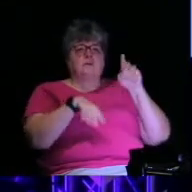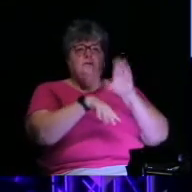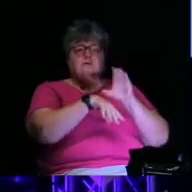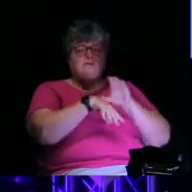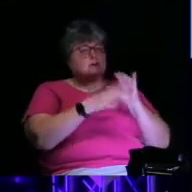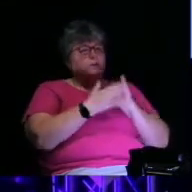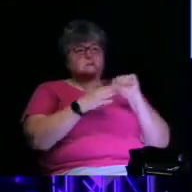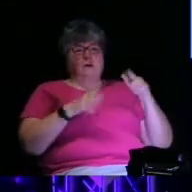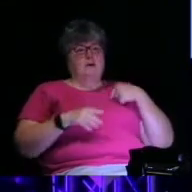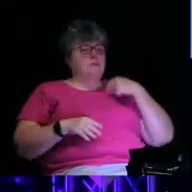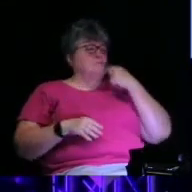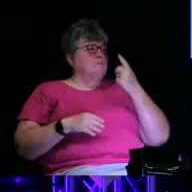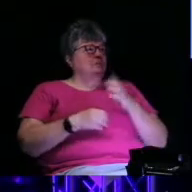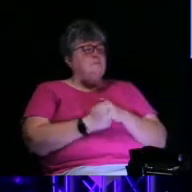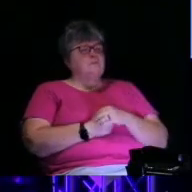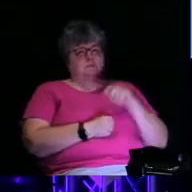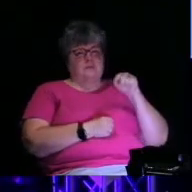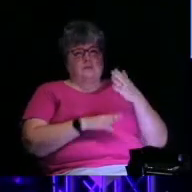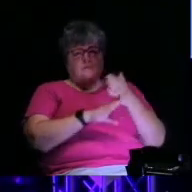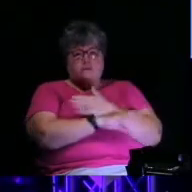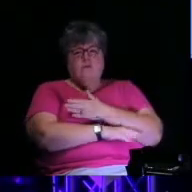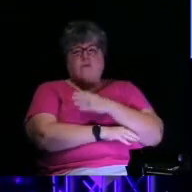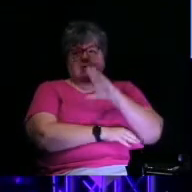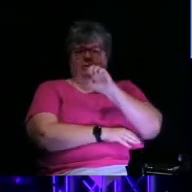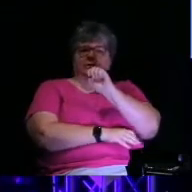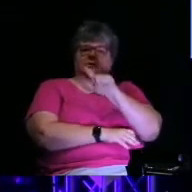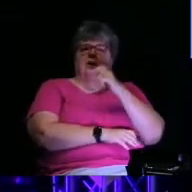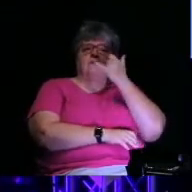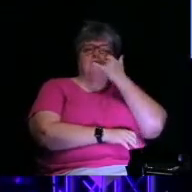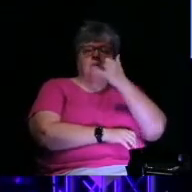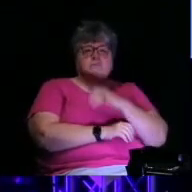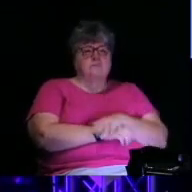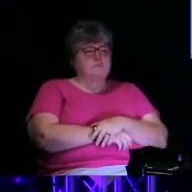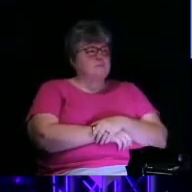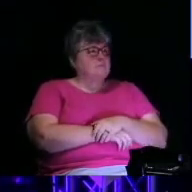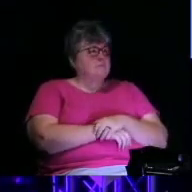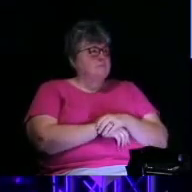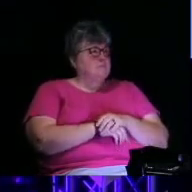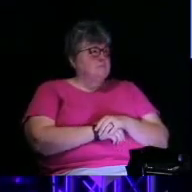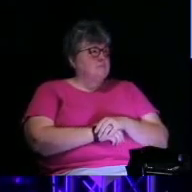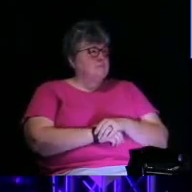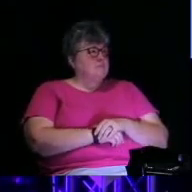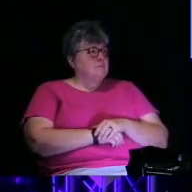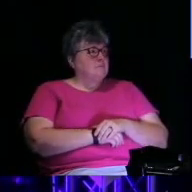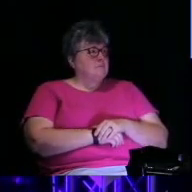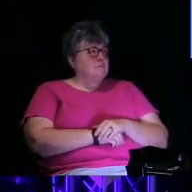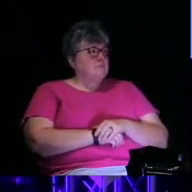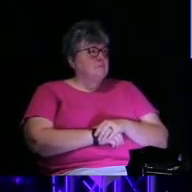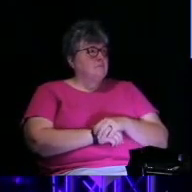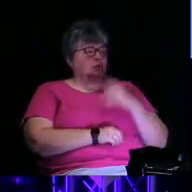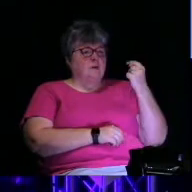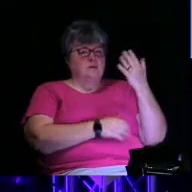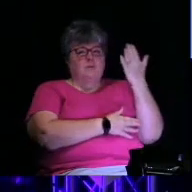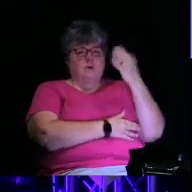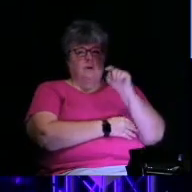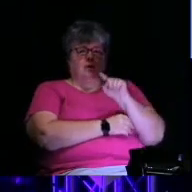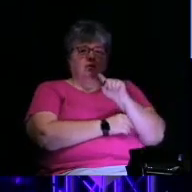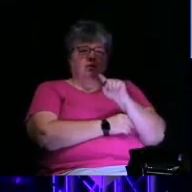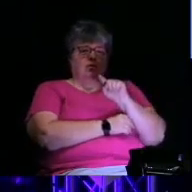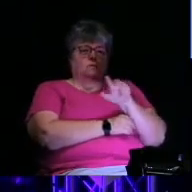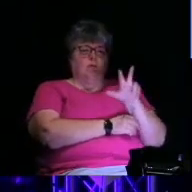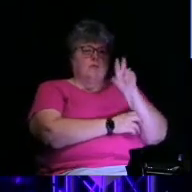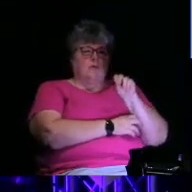said. This is before cell phones and everything, right? So I Tuesday morning about 1:30,